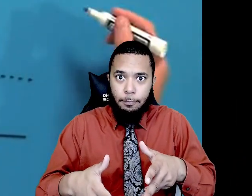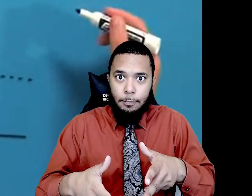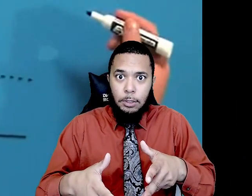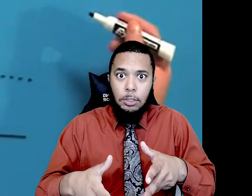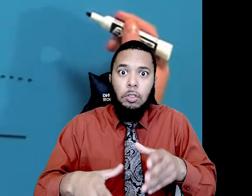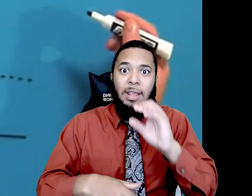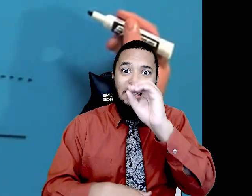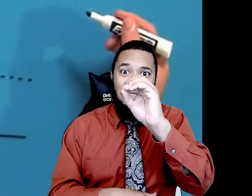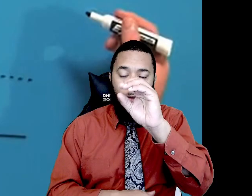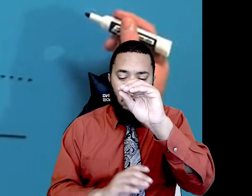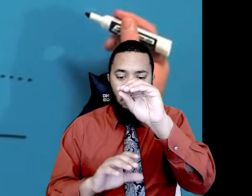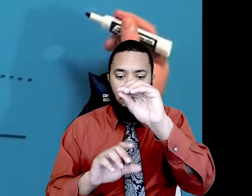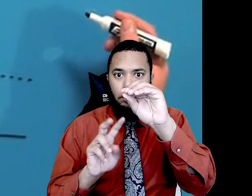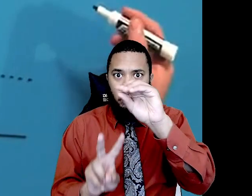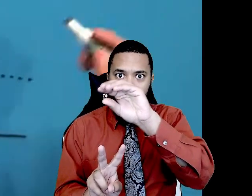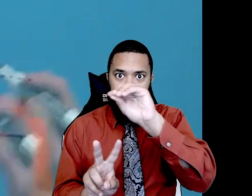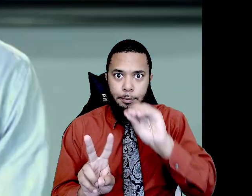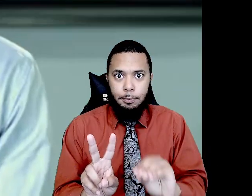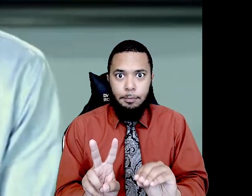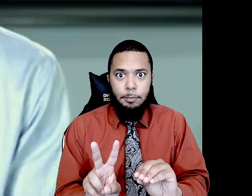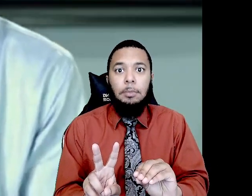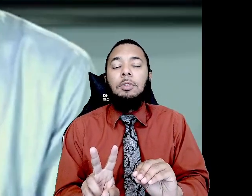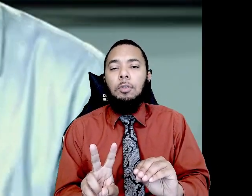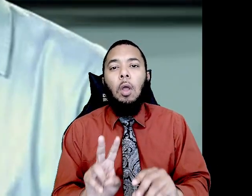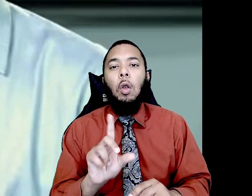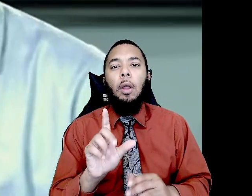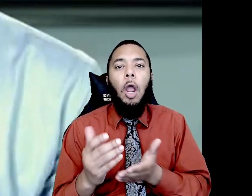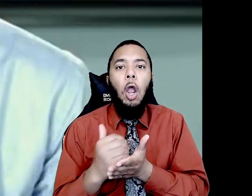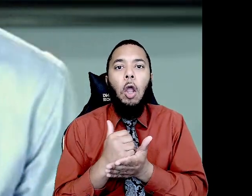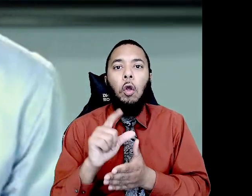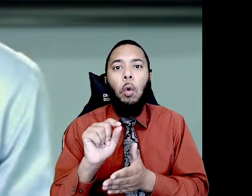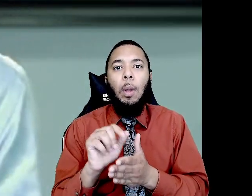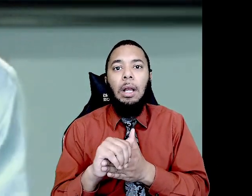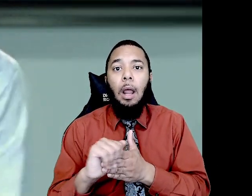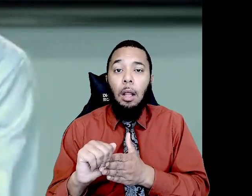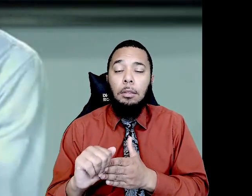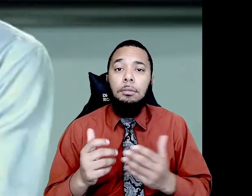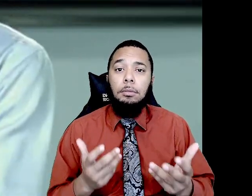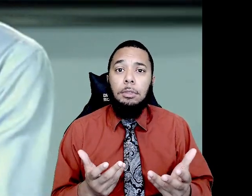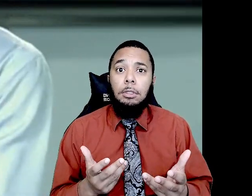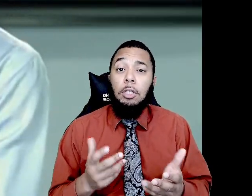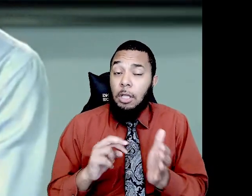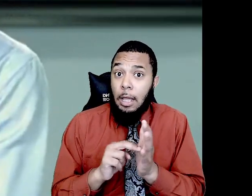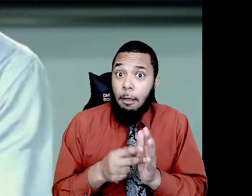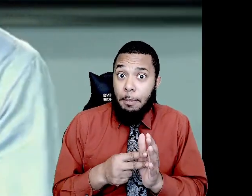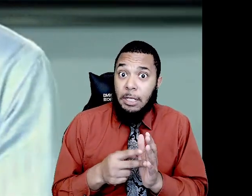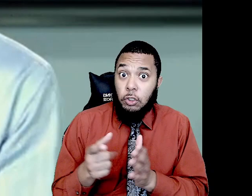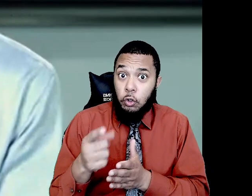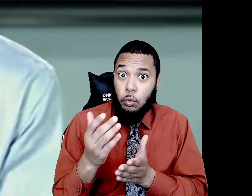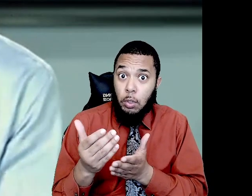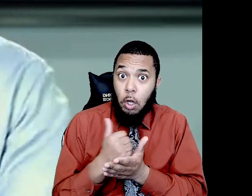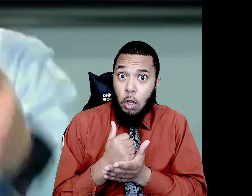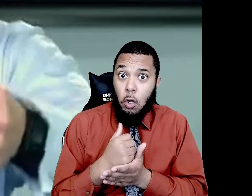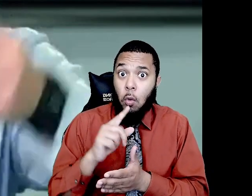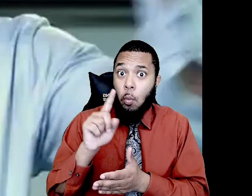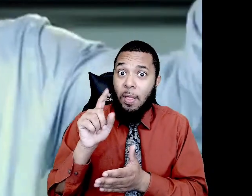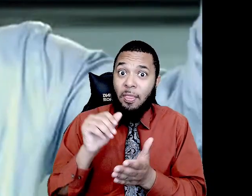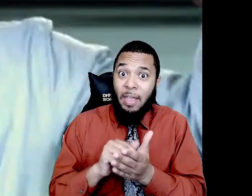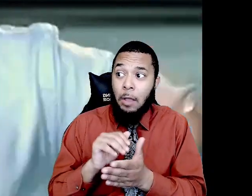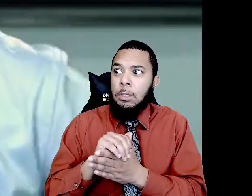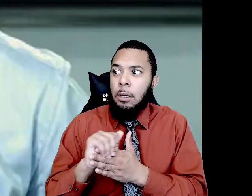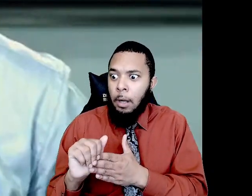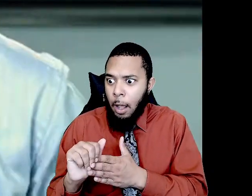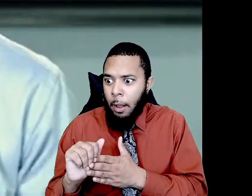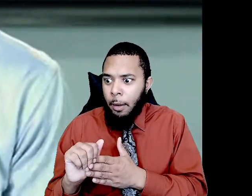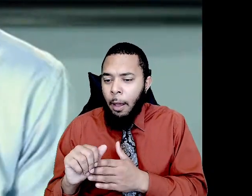earn $20 in that year, which is pretty cool. You turned $1,000 into $1,000 plus